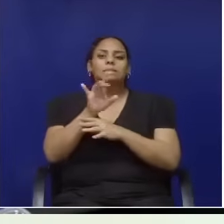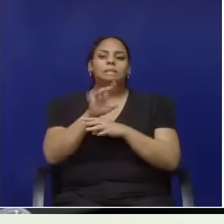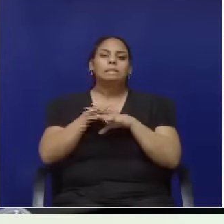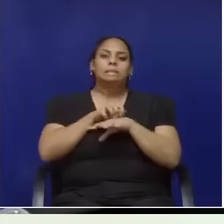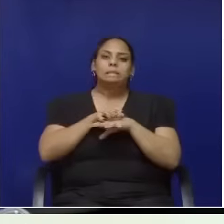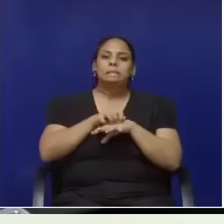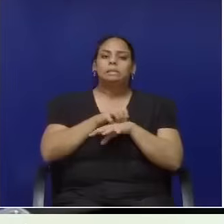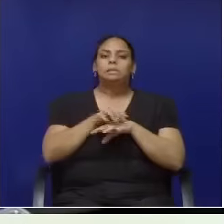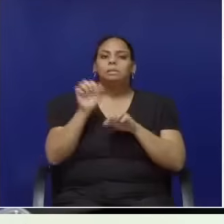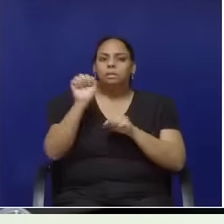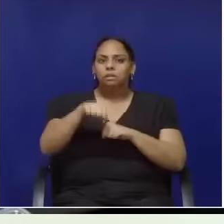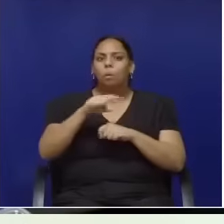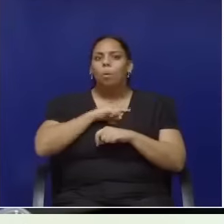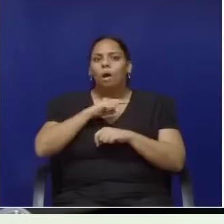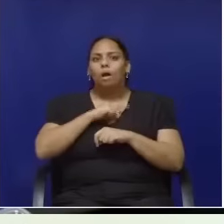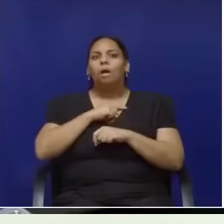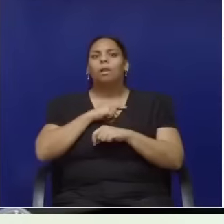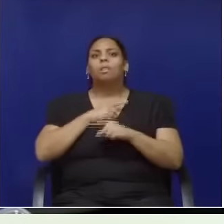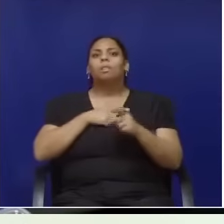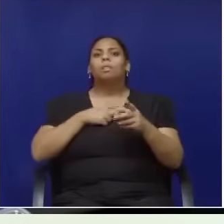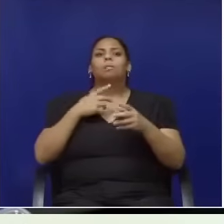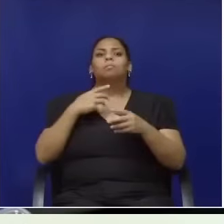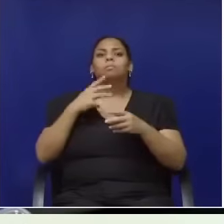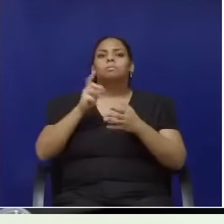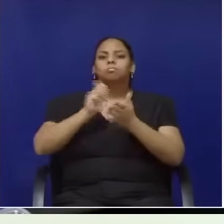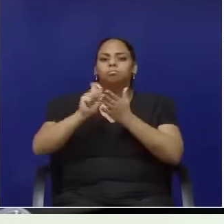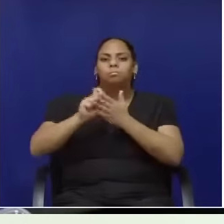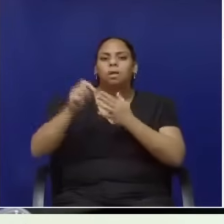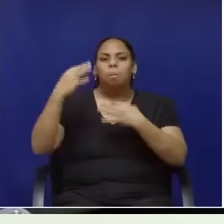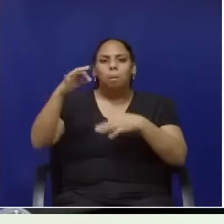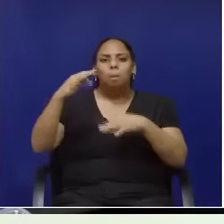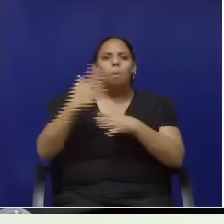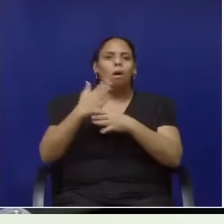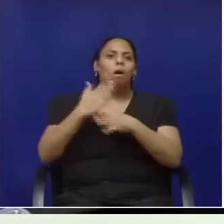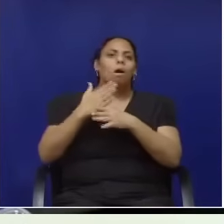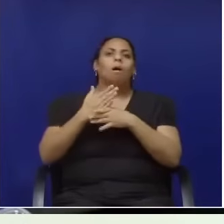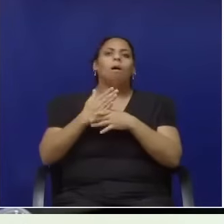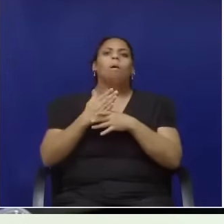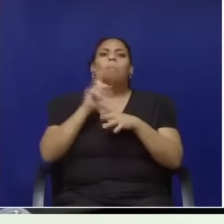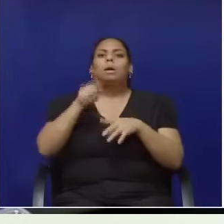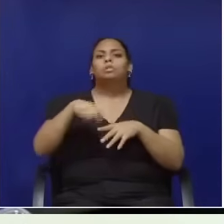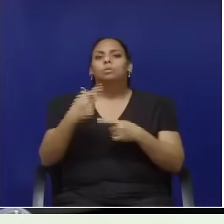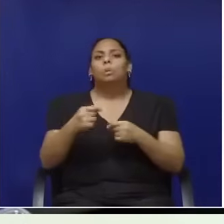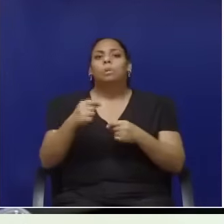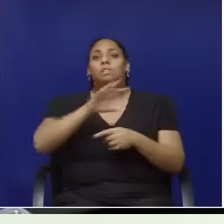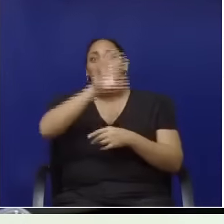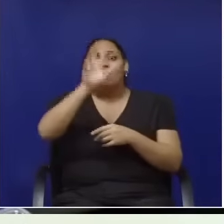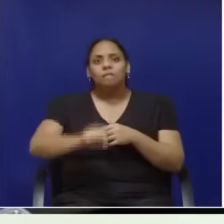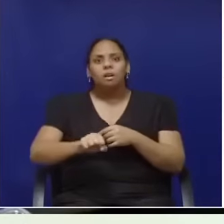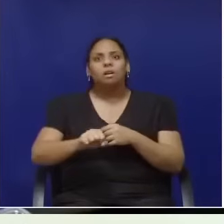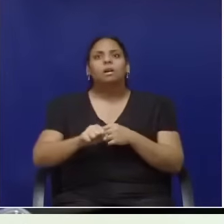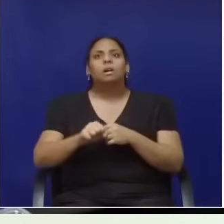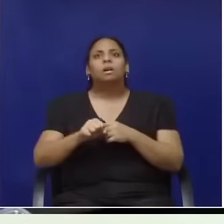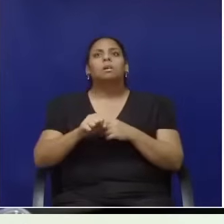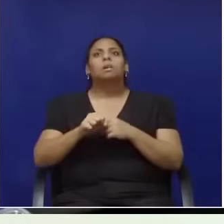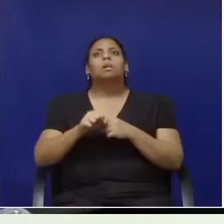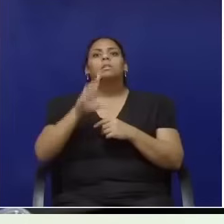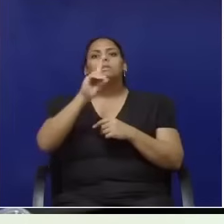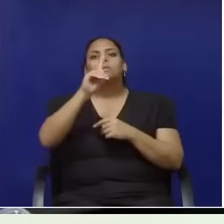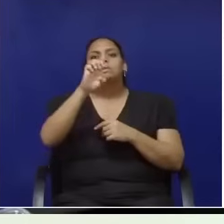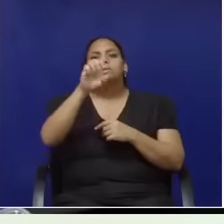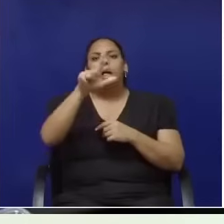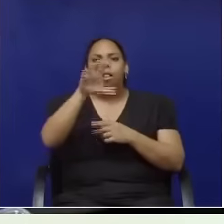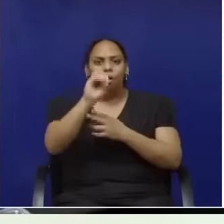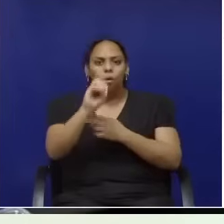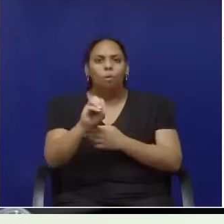frustrating because of the manual processes that have to be followed, where a South African applies at DERCO, and then DERCO takes it,